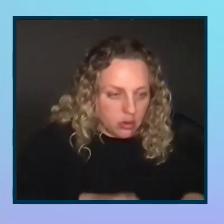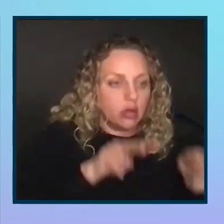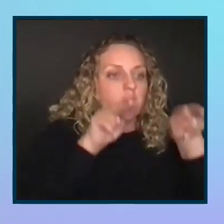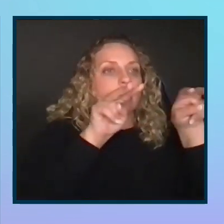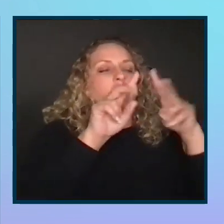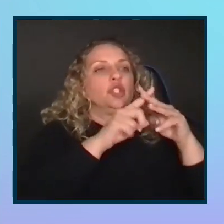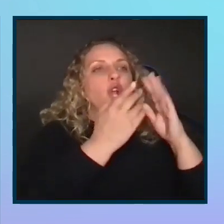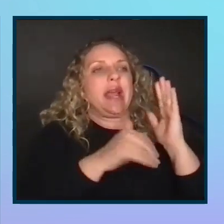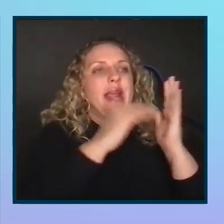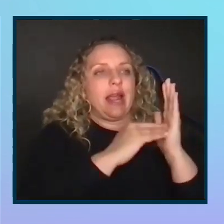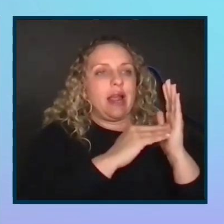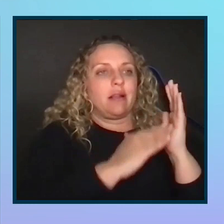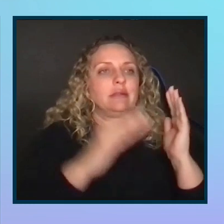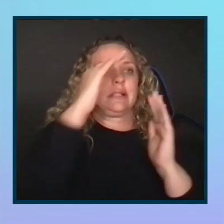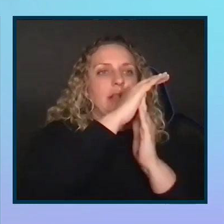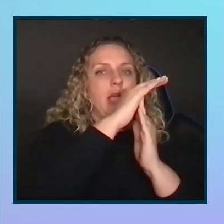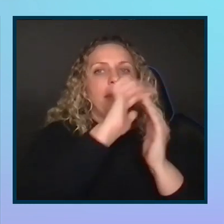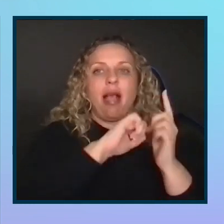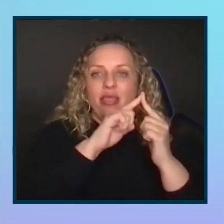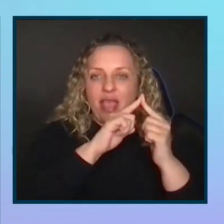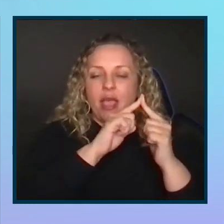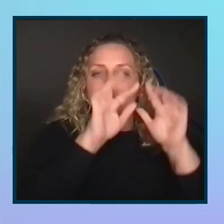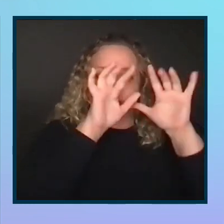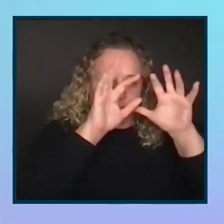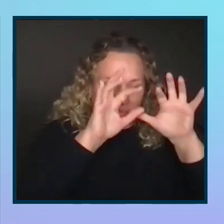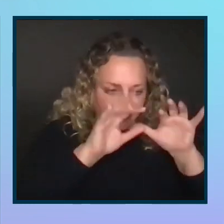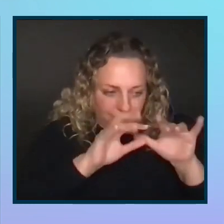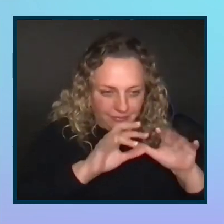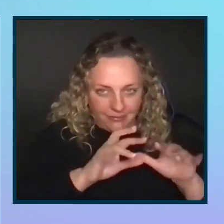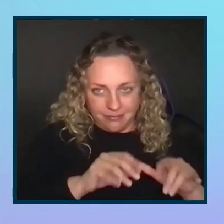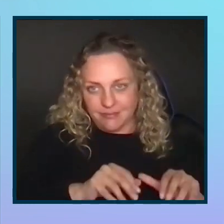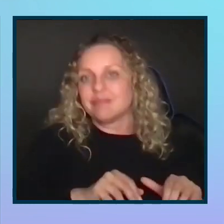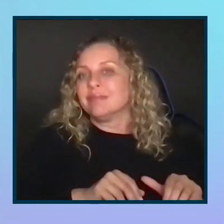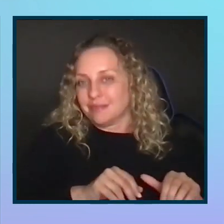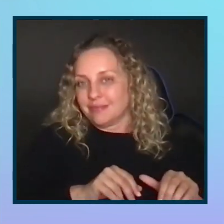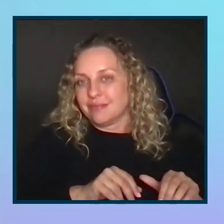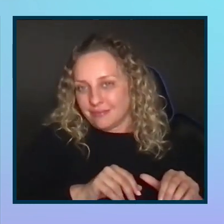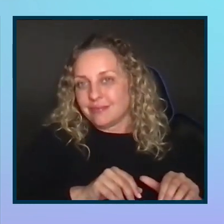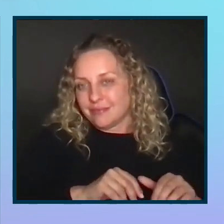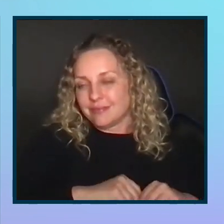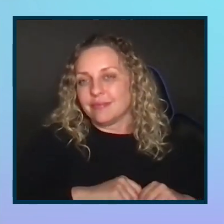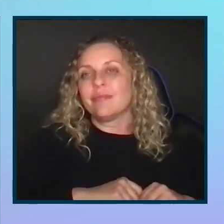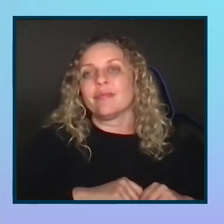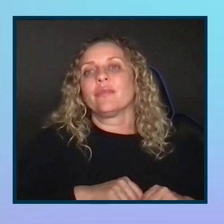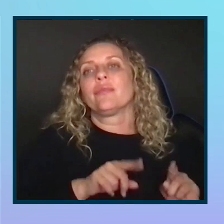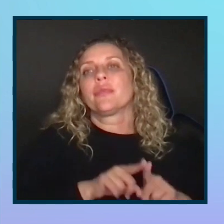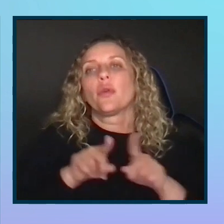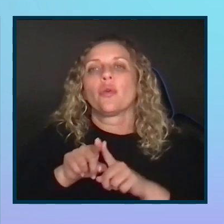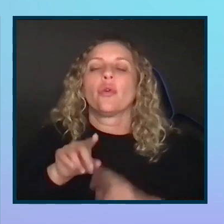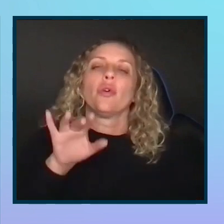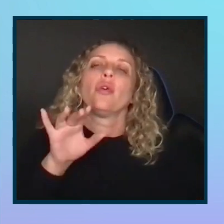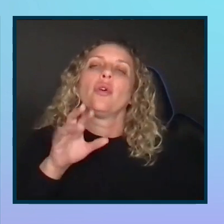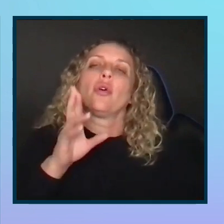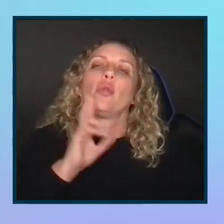start, putting them back at the top so they're able to then work their way back down the form. It's also